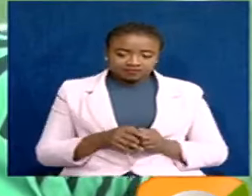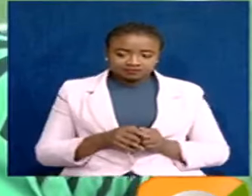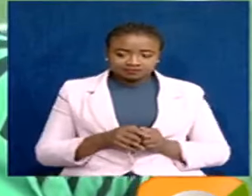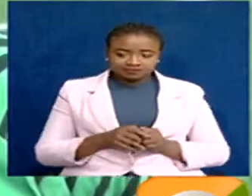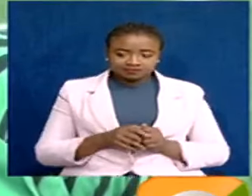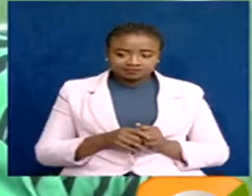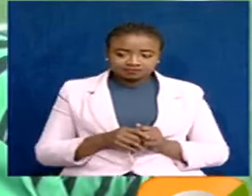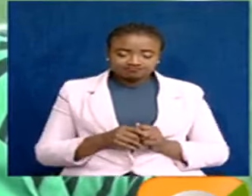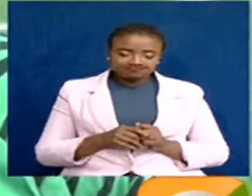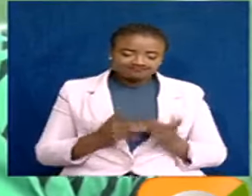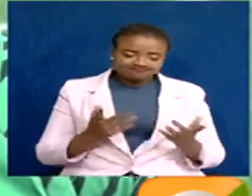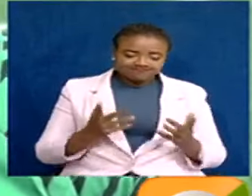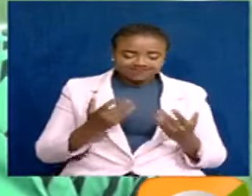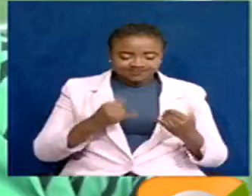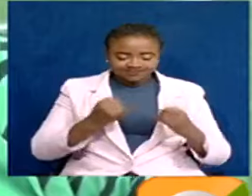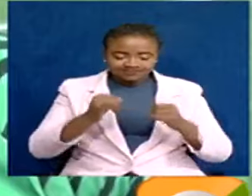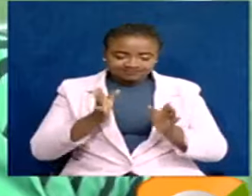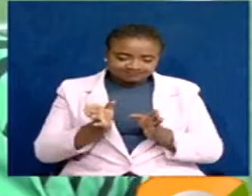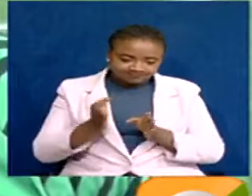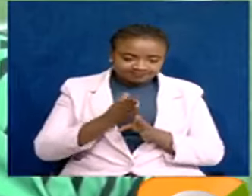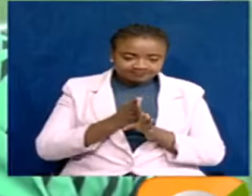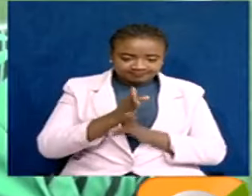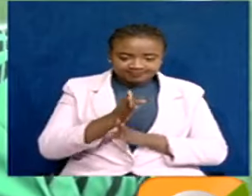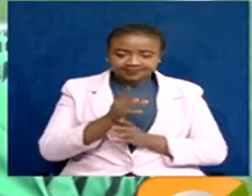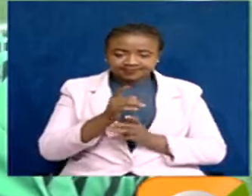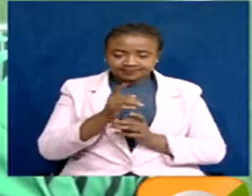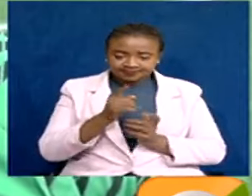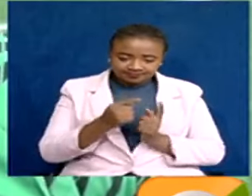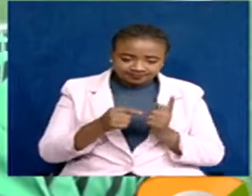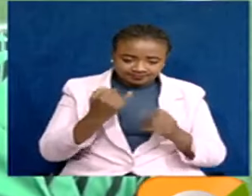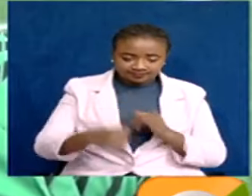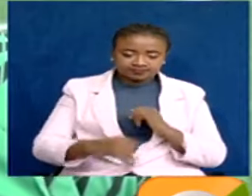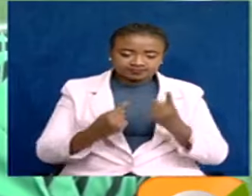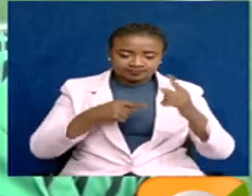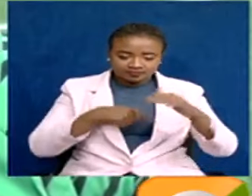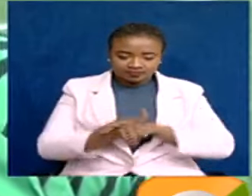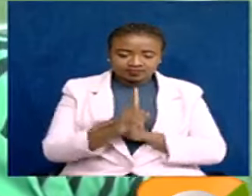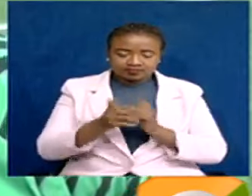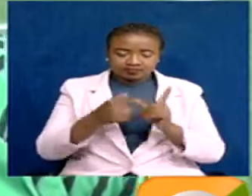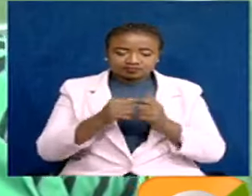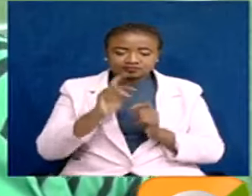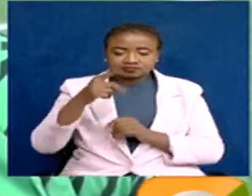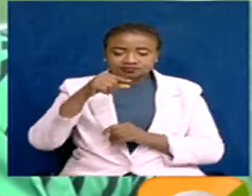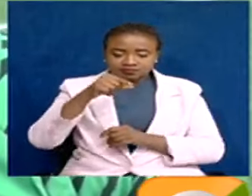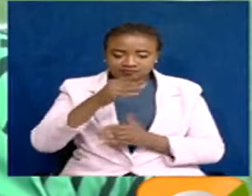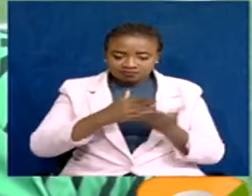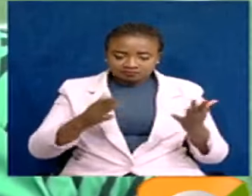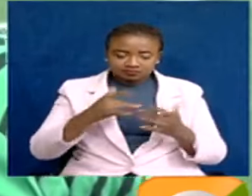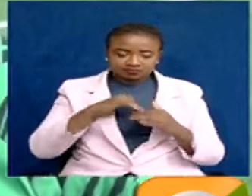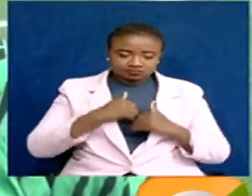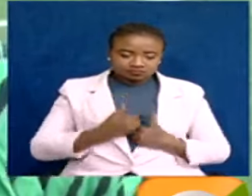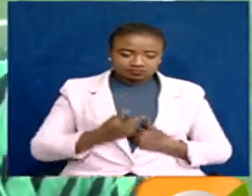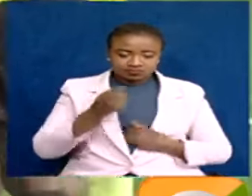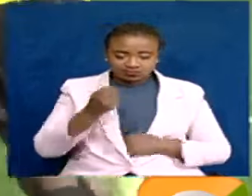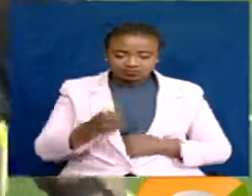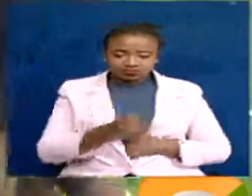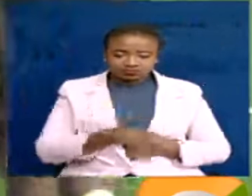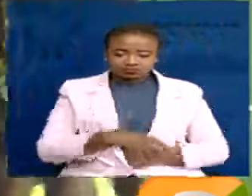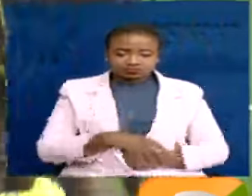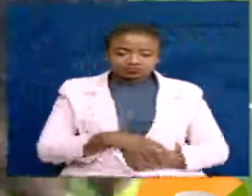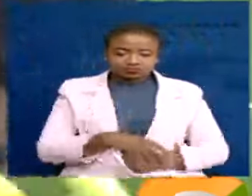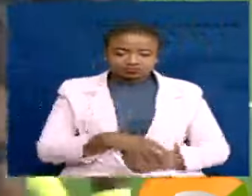timing, ikatujaribu, tukakuja tena juu, tukakomboa, then tukirudi tena second half, kidogo uchovu kiasi pia.